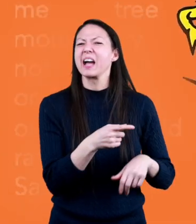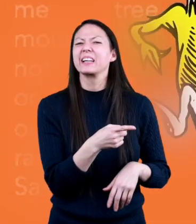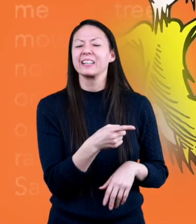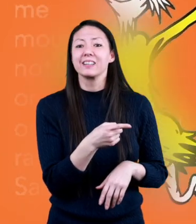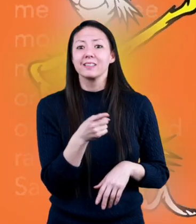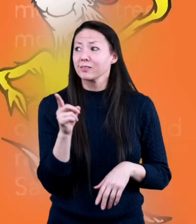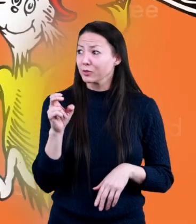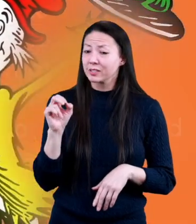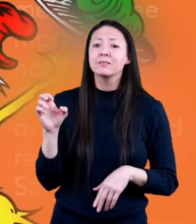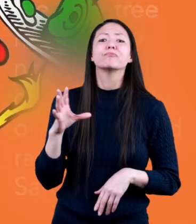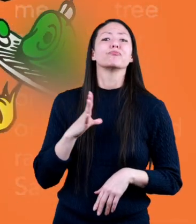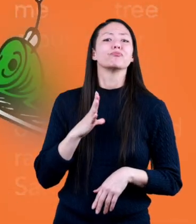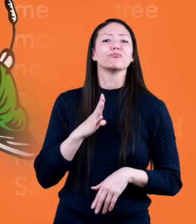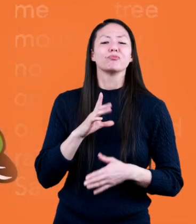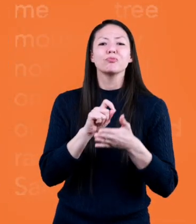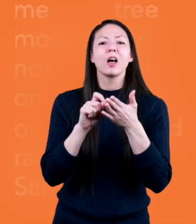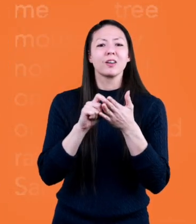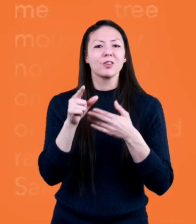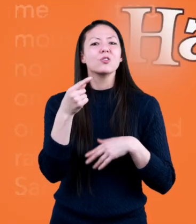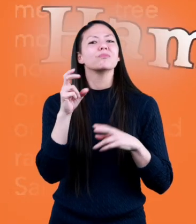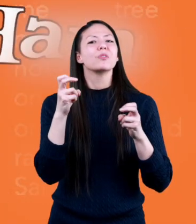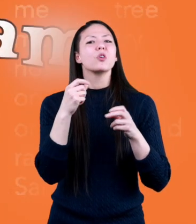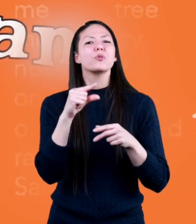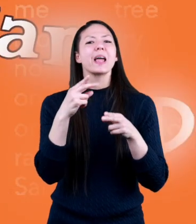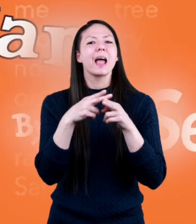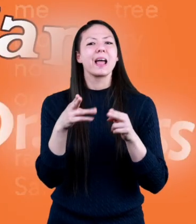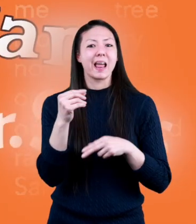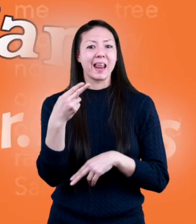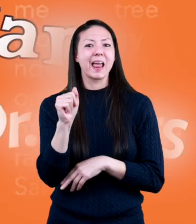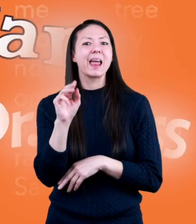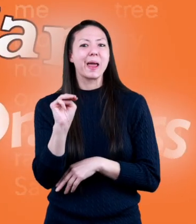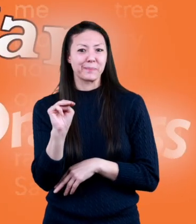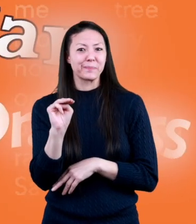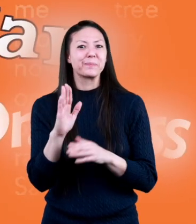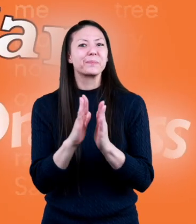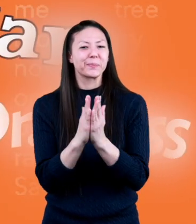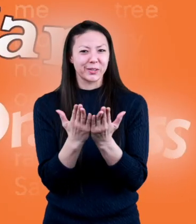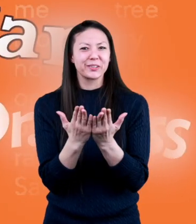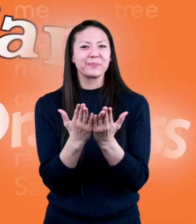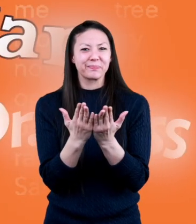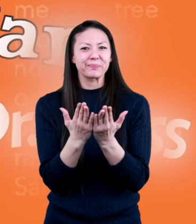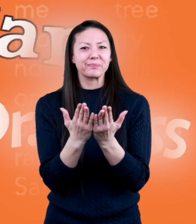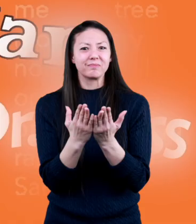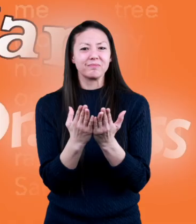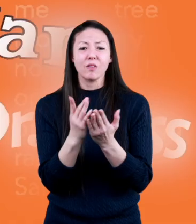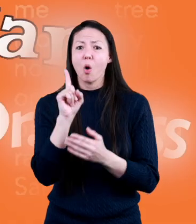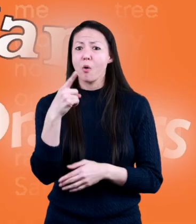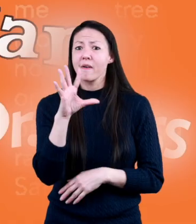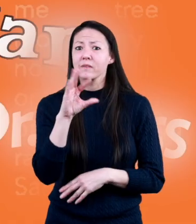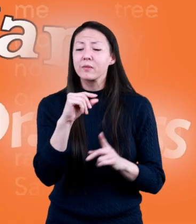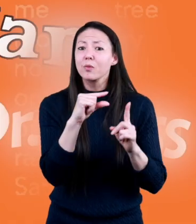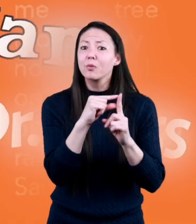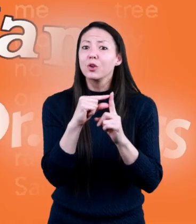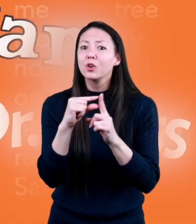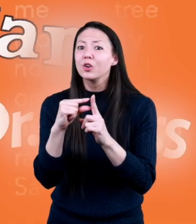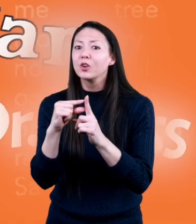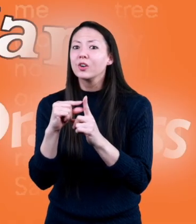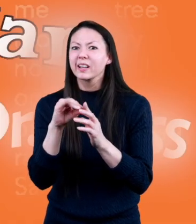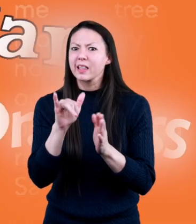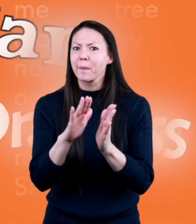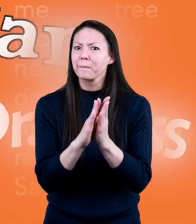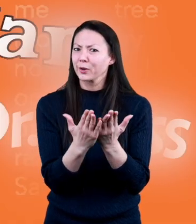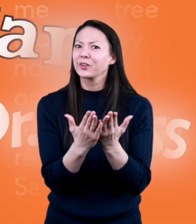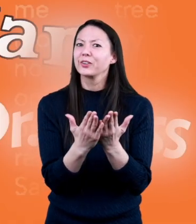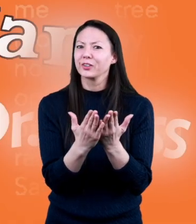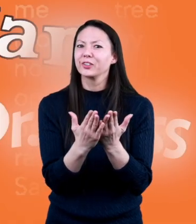that. So, Dr. Seuss wrote Green Eggs and Ham. It only contains 50